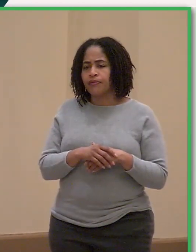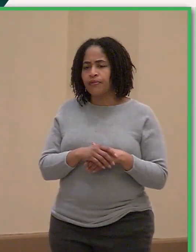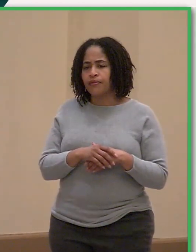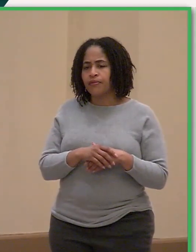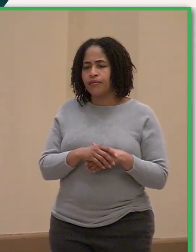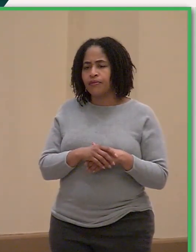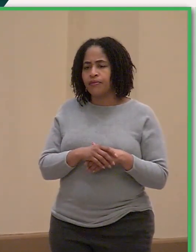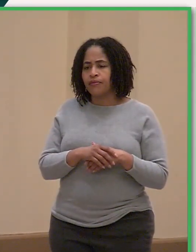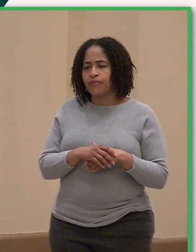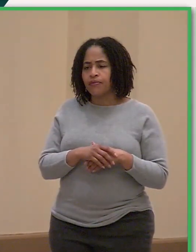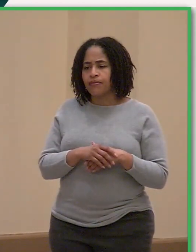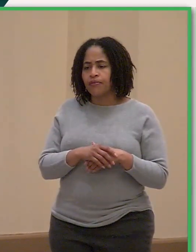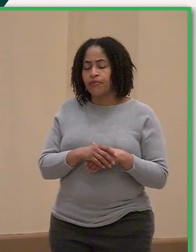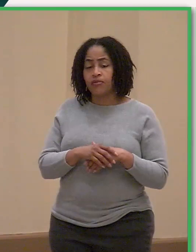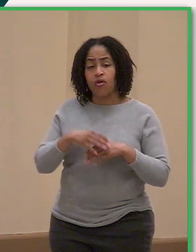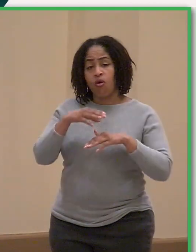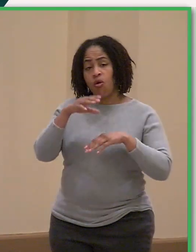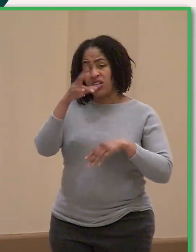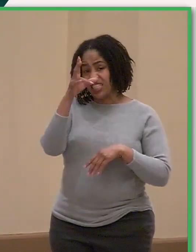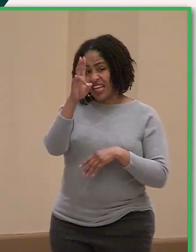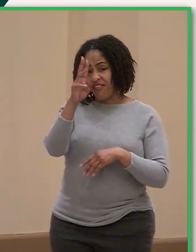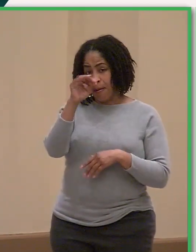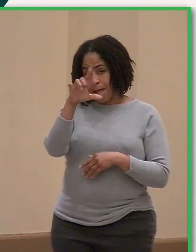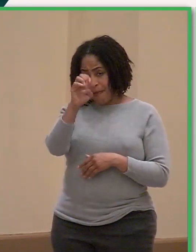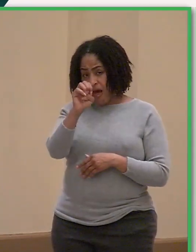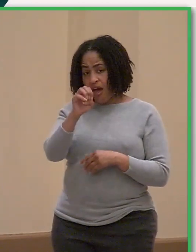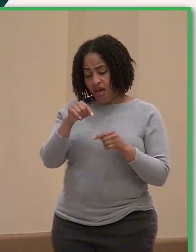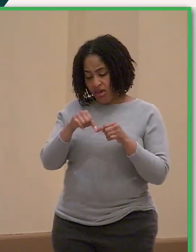on 7 Mile,